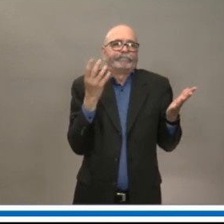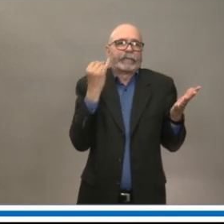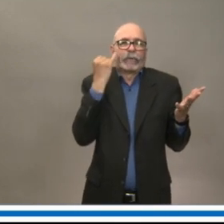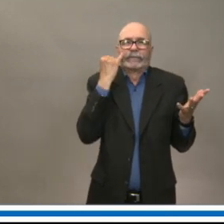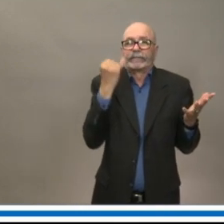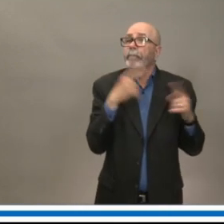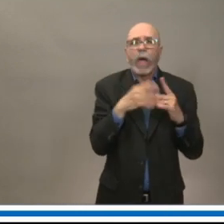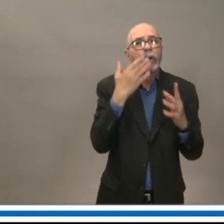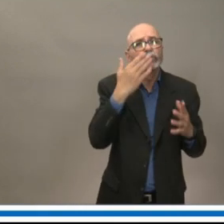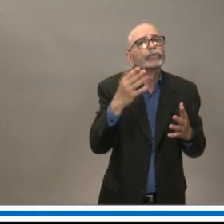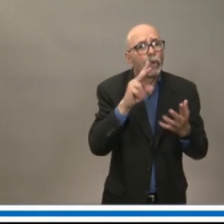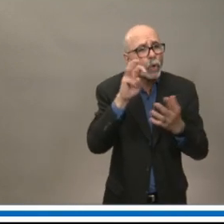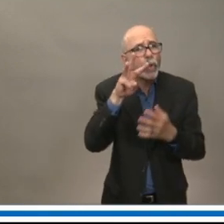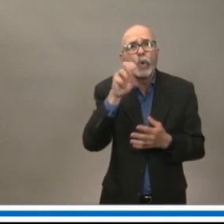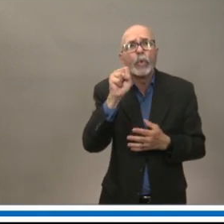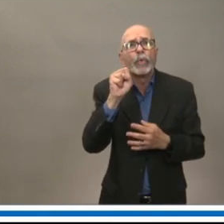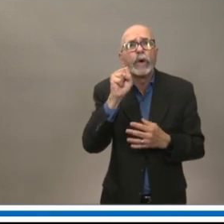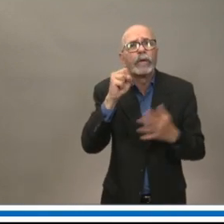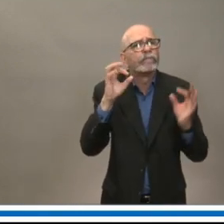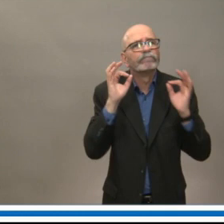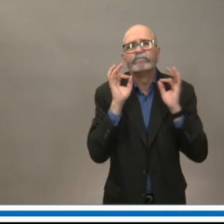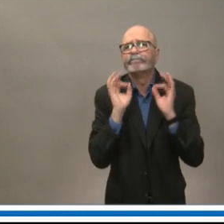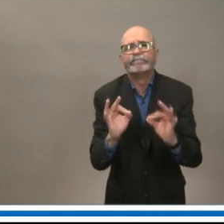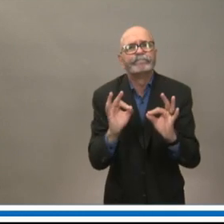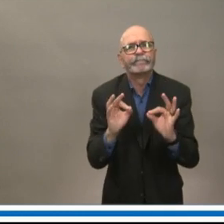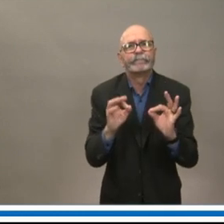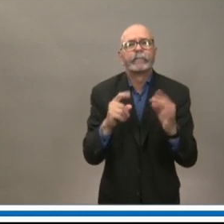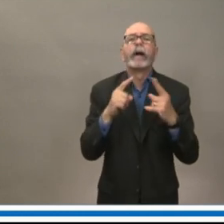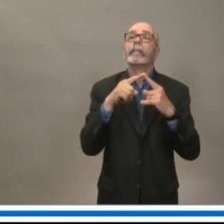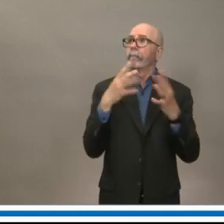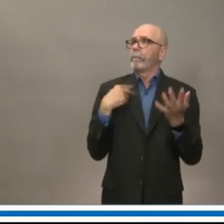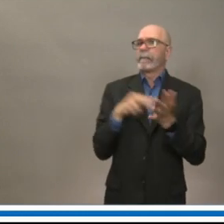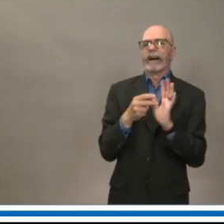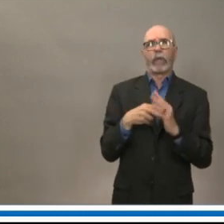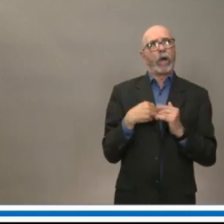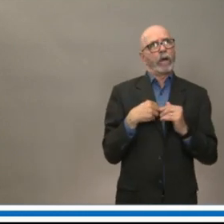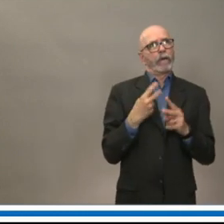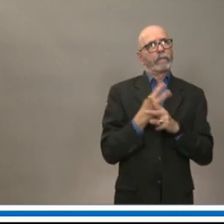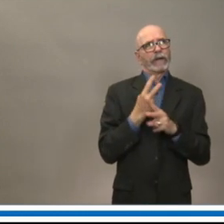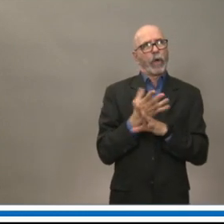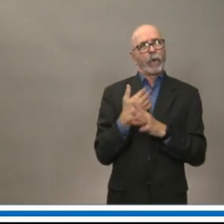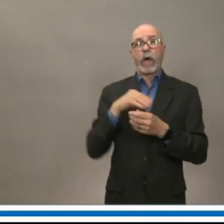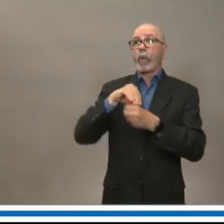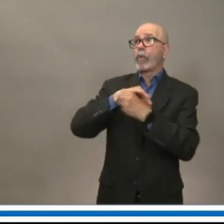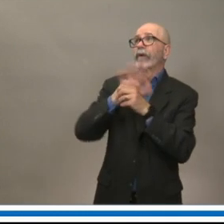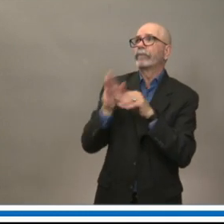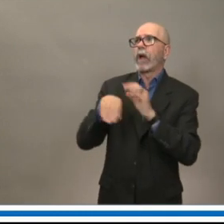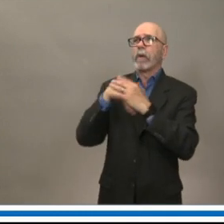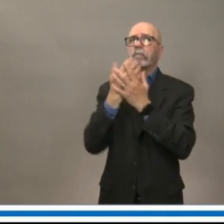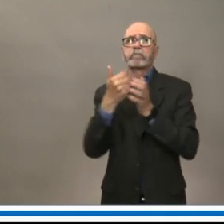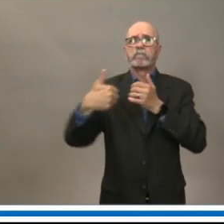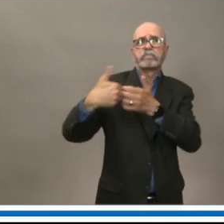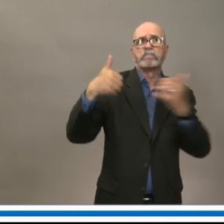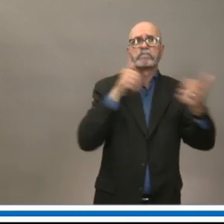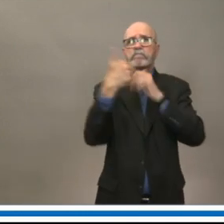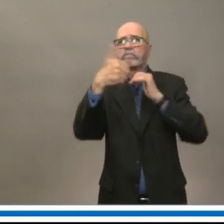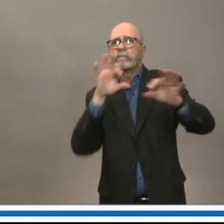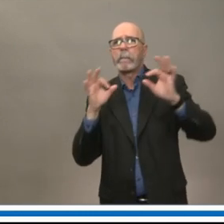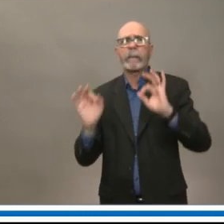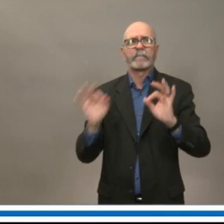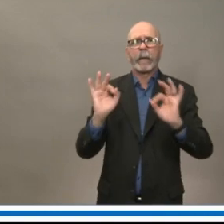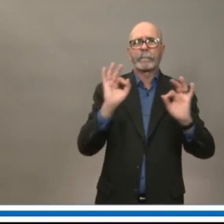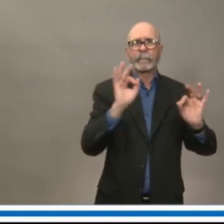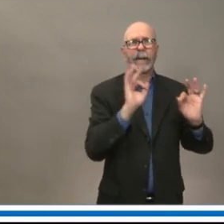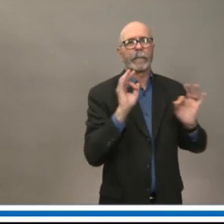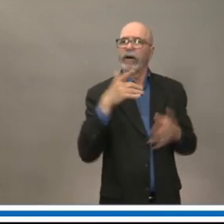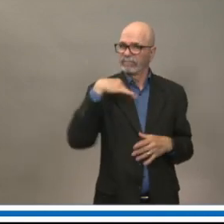we're doing is having an impact. But again, I have to keep stressing that even though what we're doing is